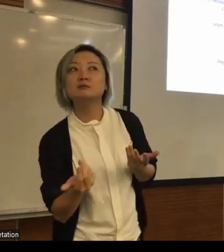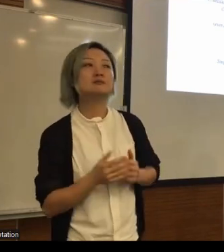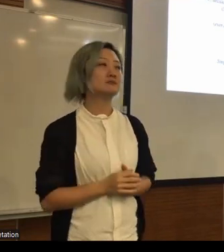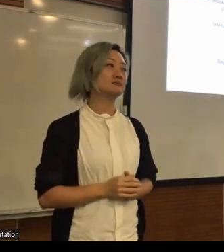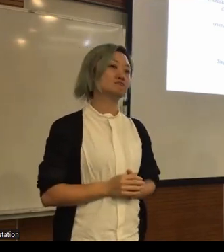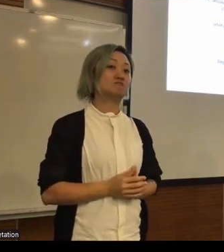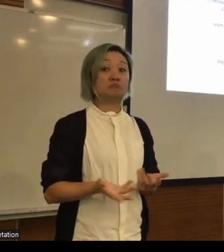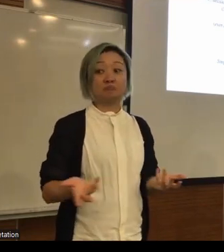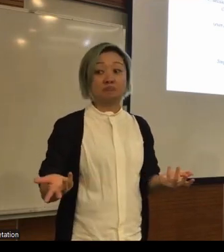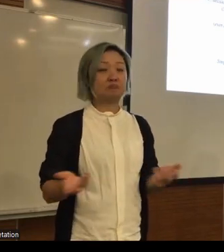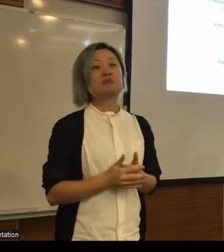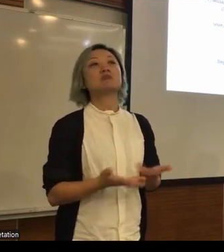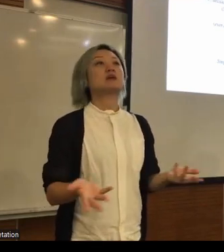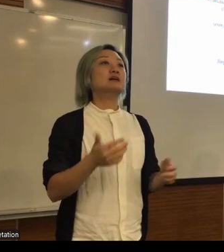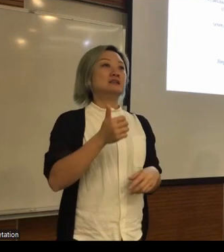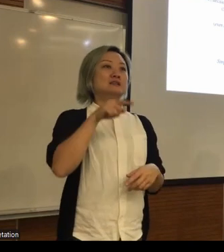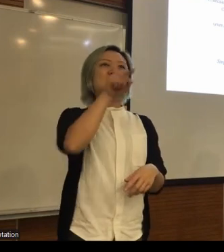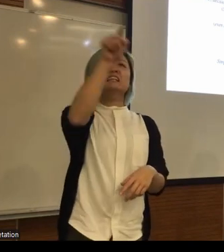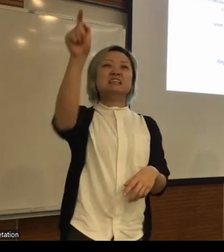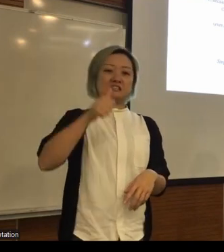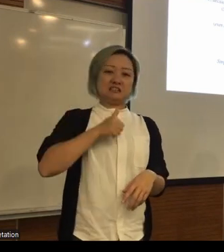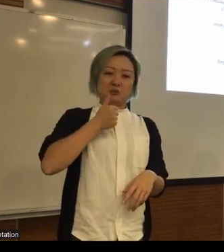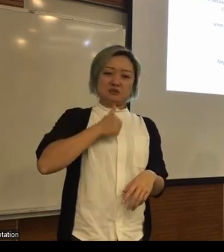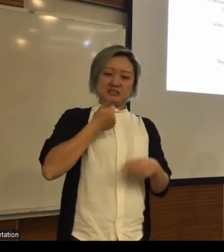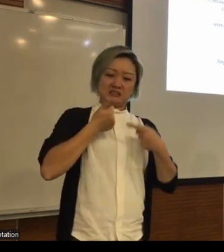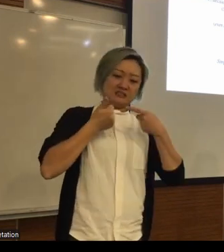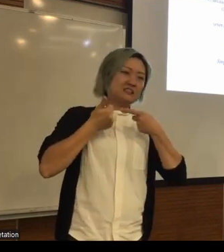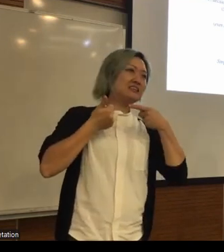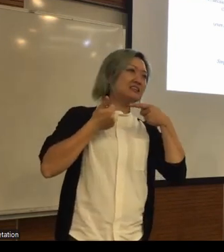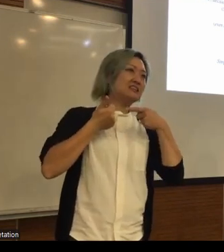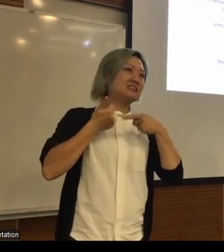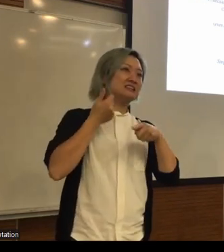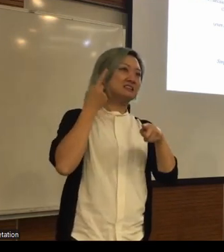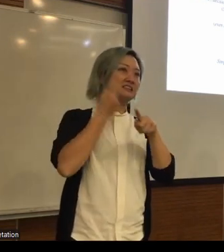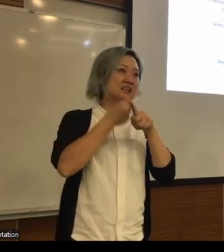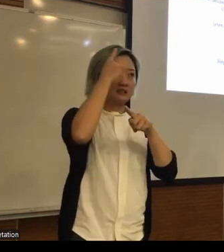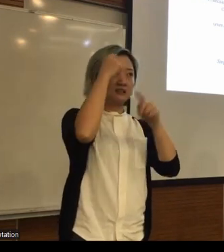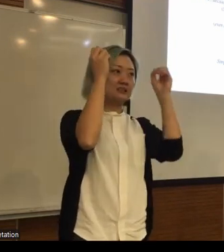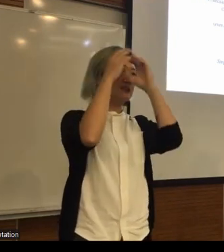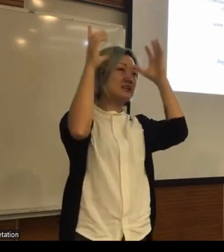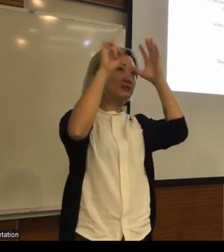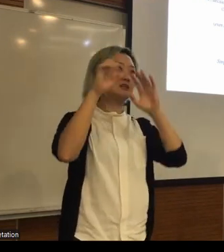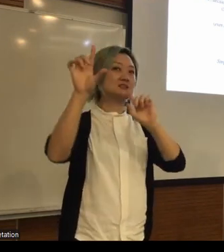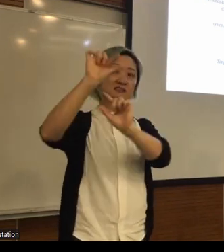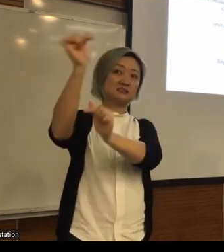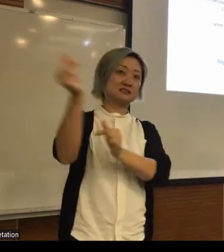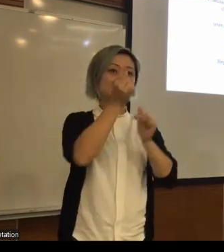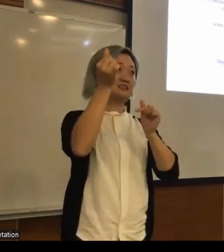I don't know whether our teachers, when I was trained, really thought that we could provide flawless